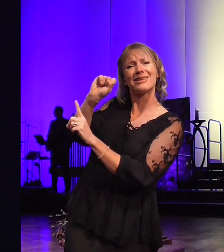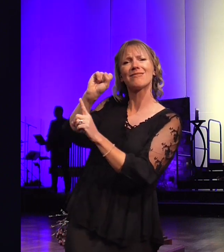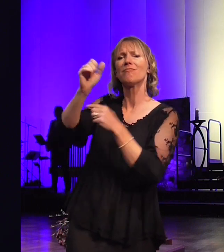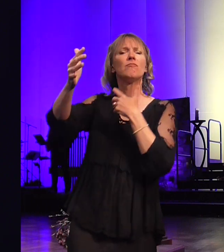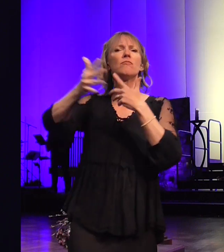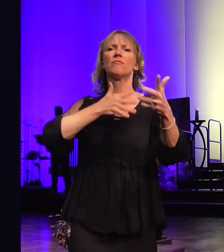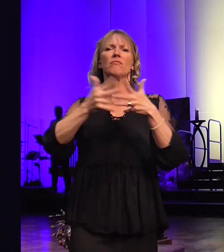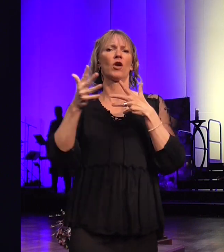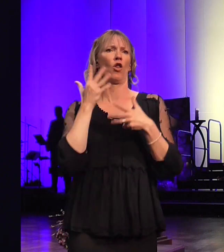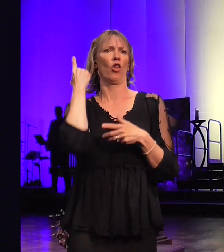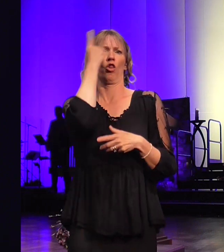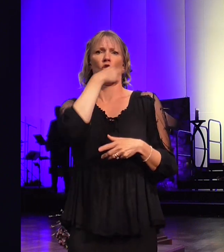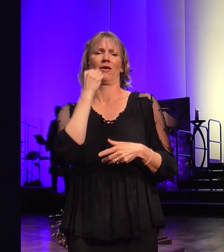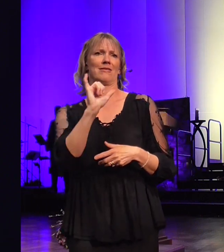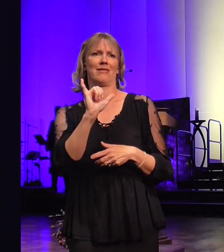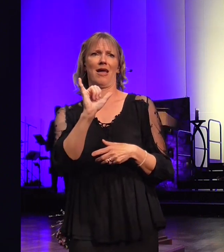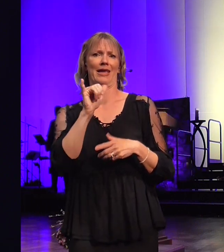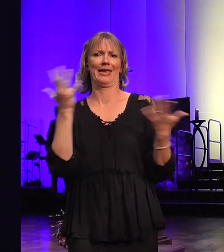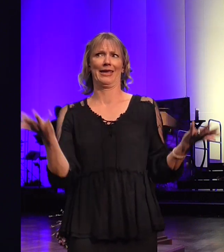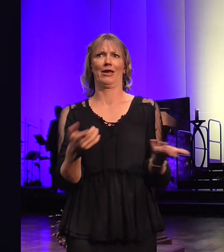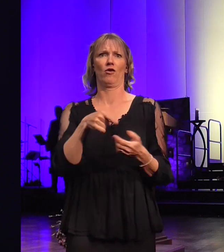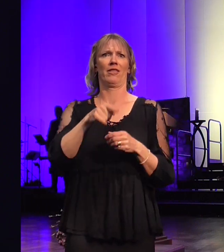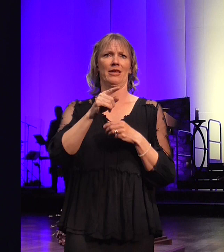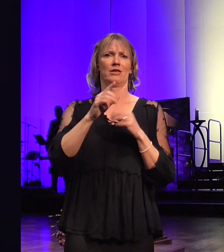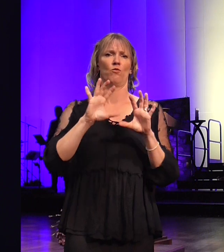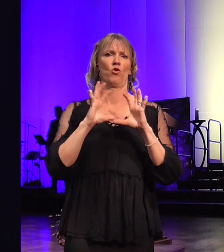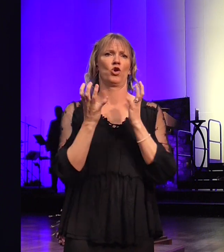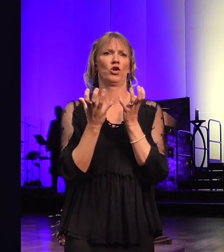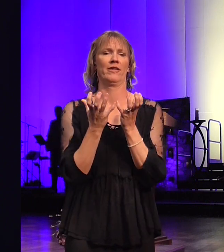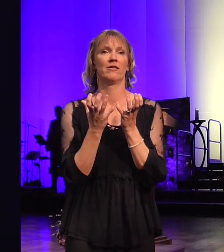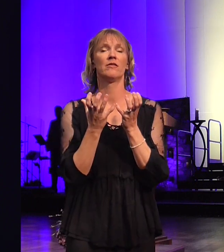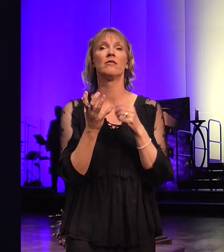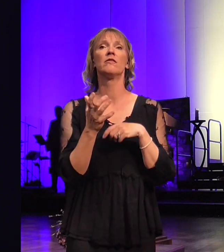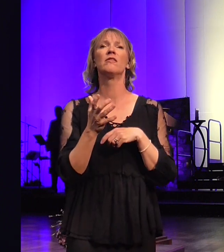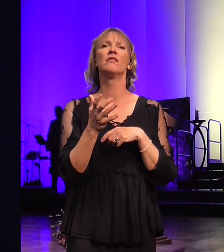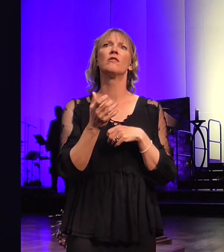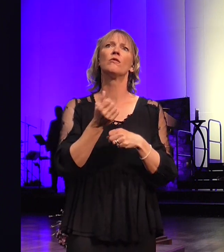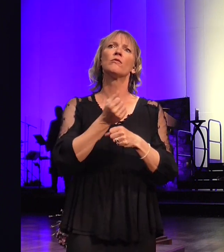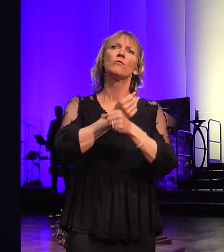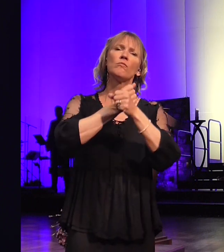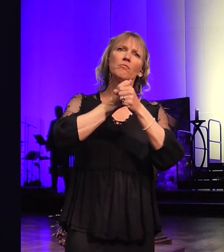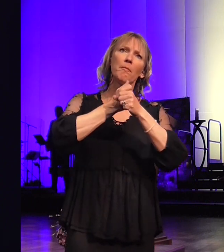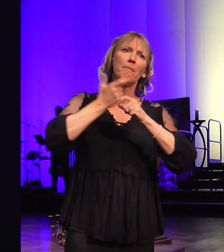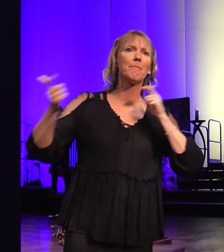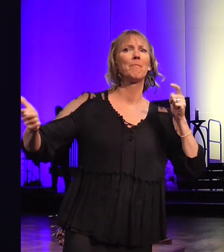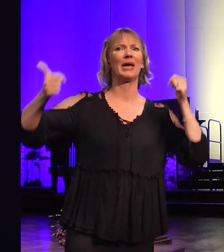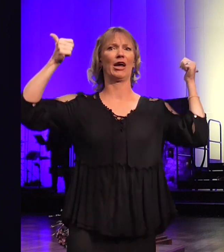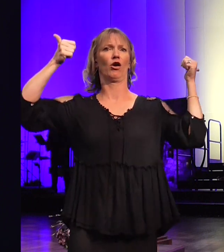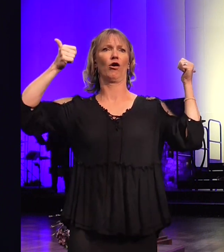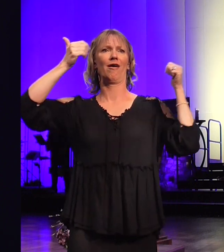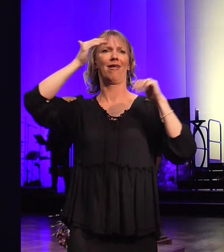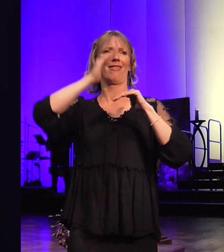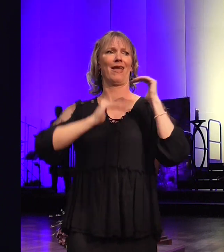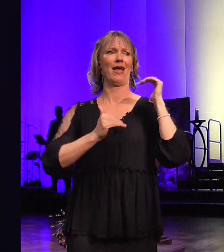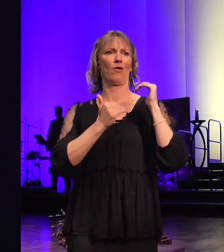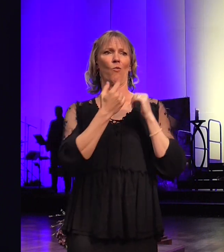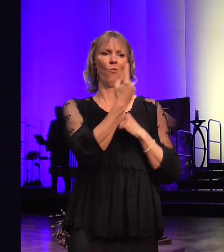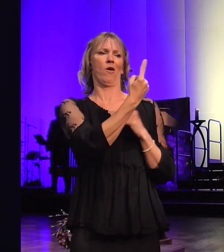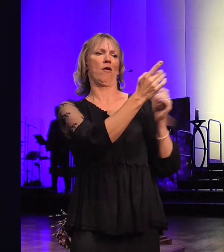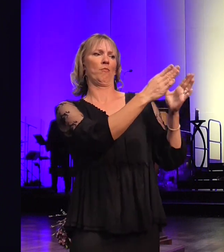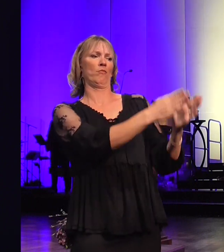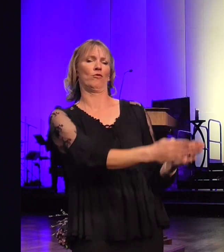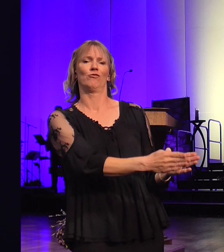what appearances are in this world. It is so much bigger than any one